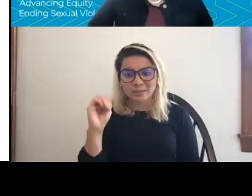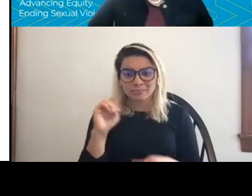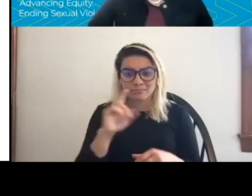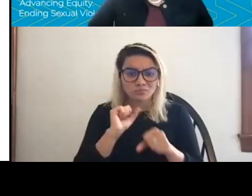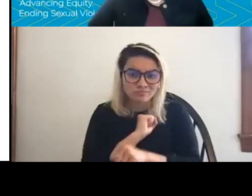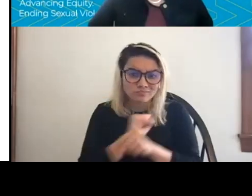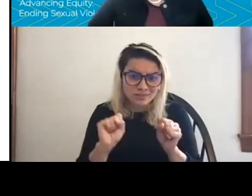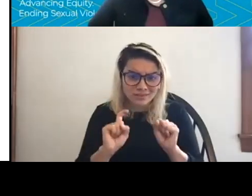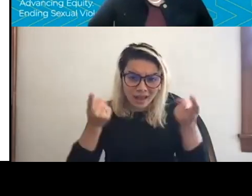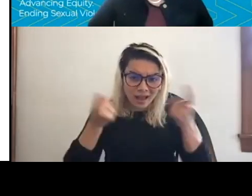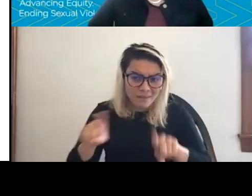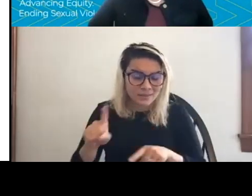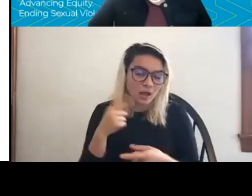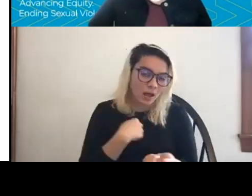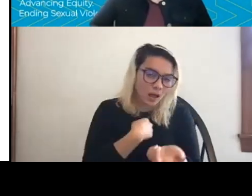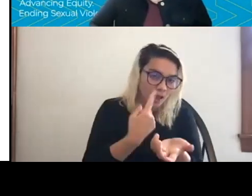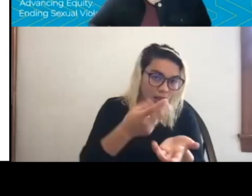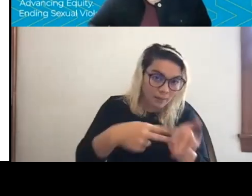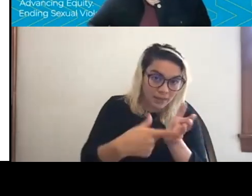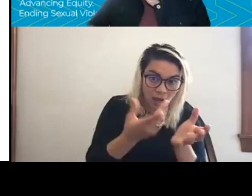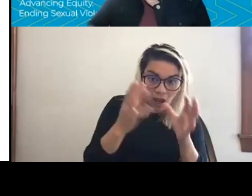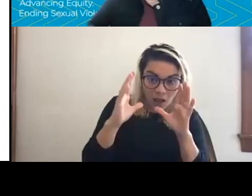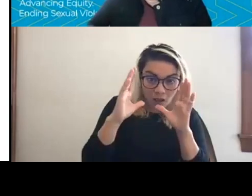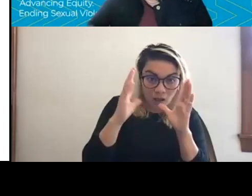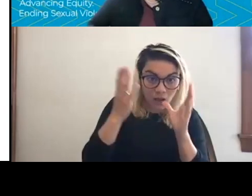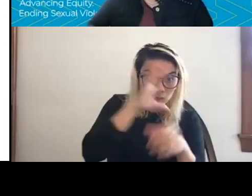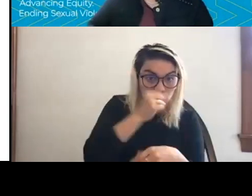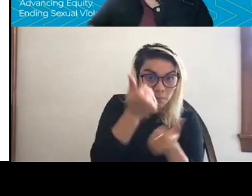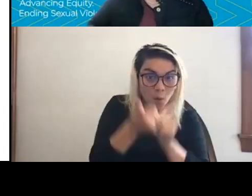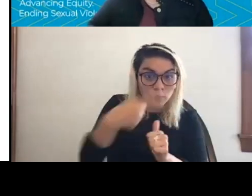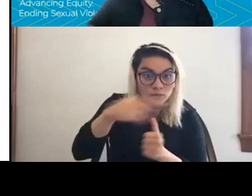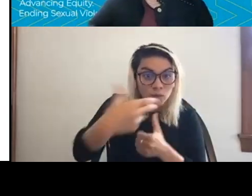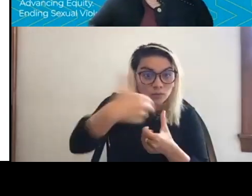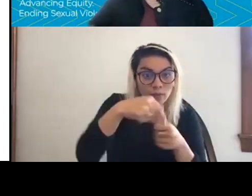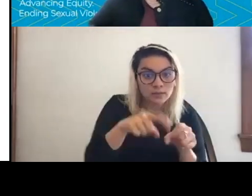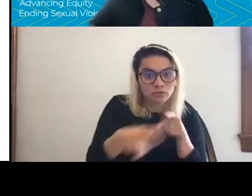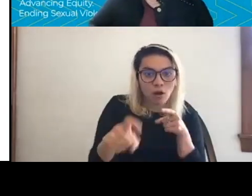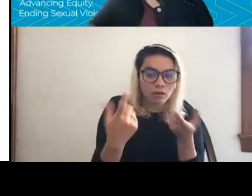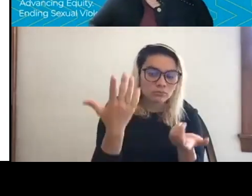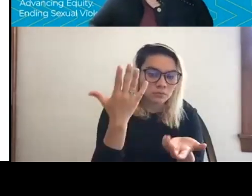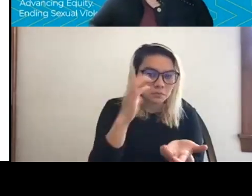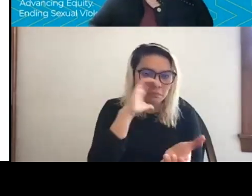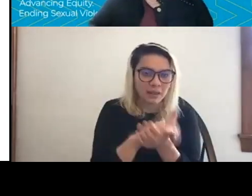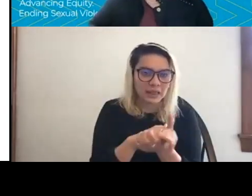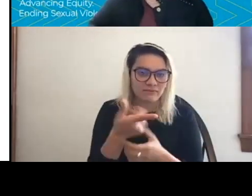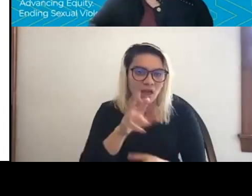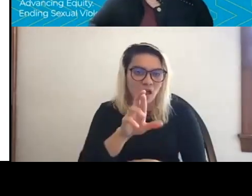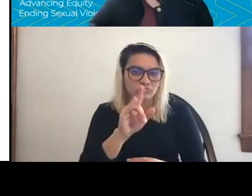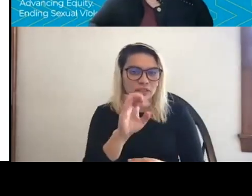right? Most people agree. Yes, those are real things. They can nod their head saying that resonates with